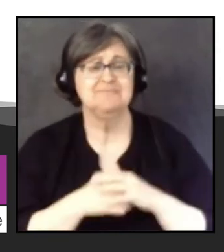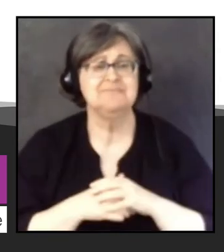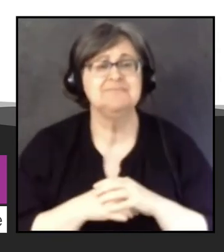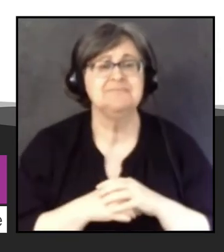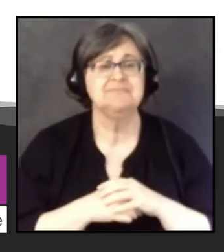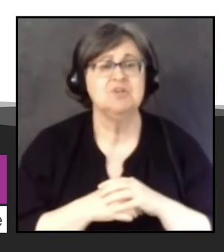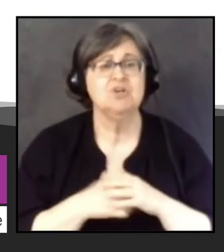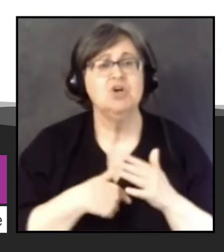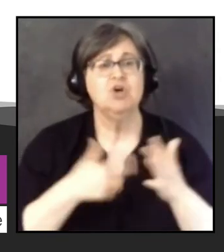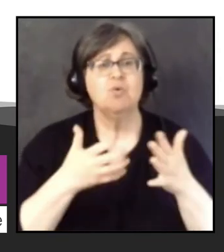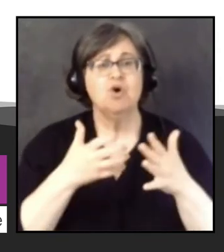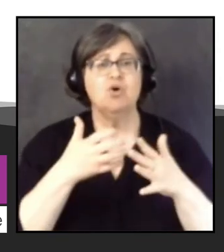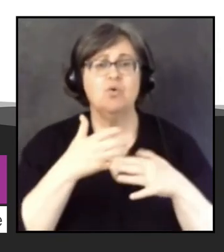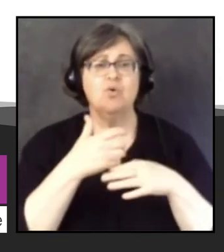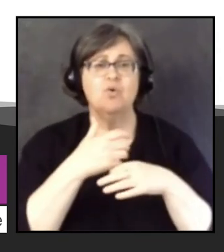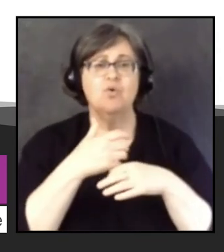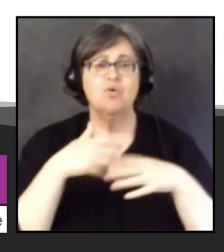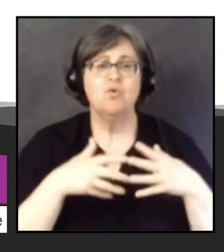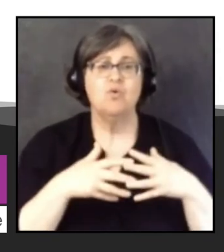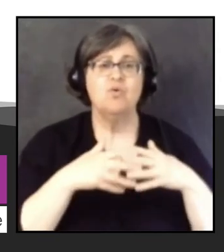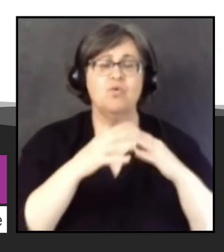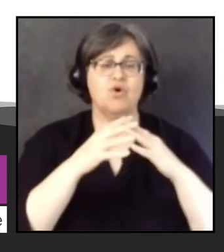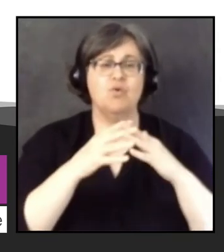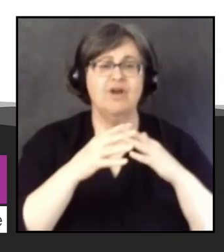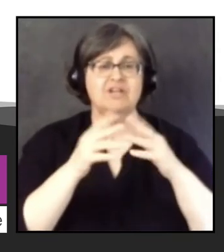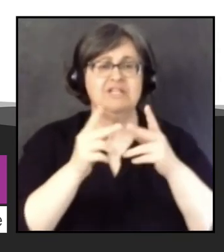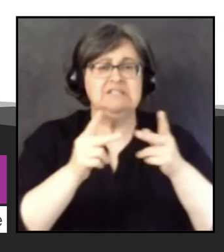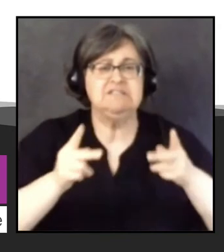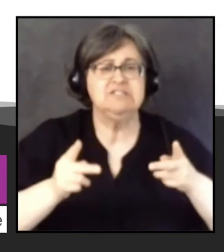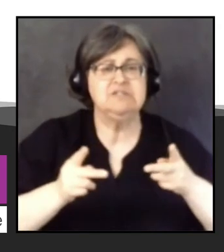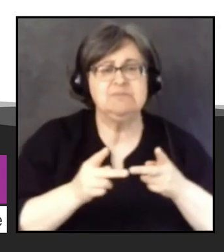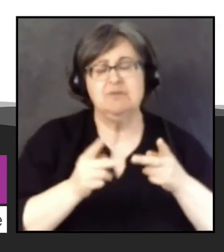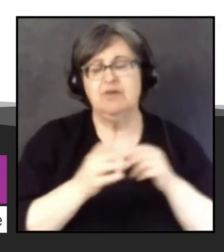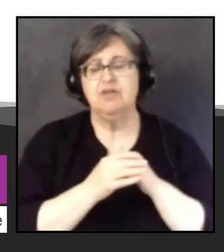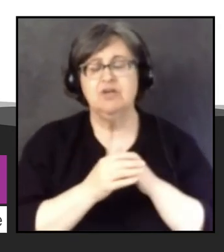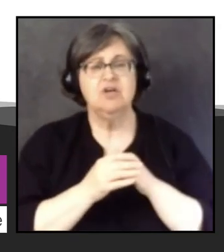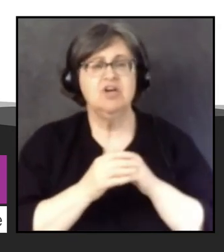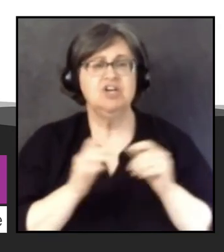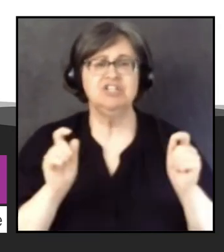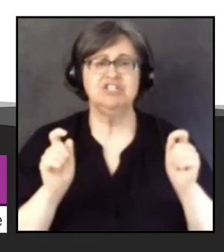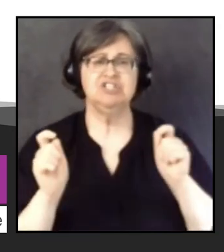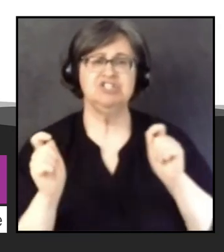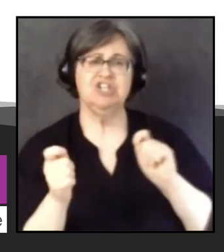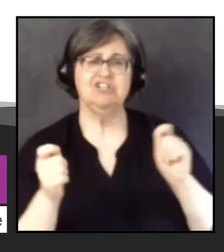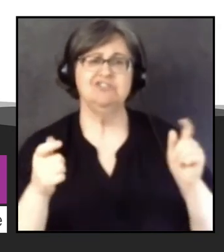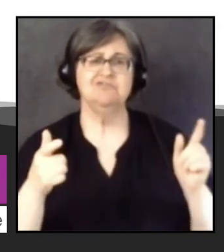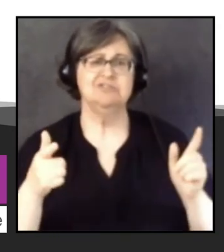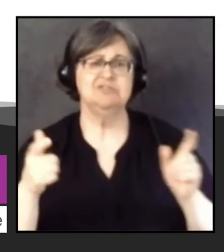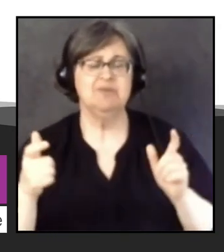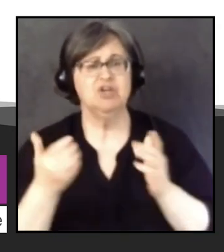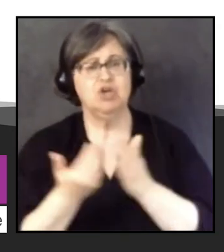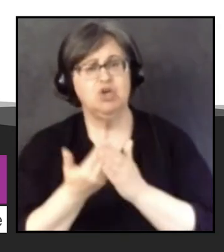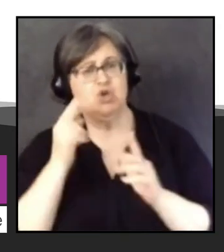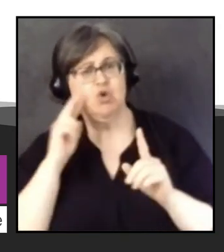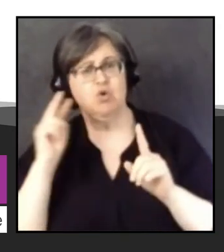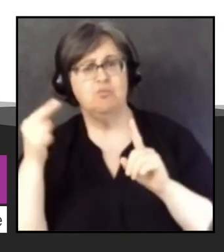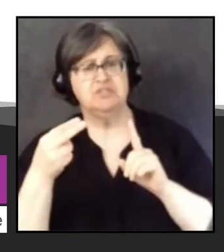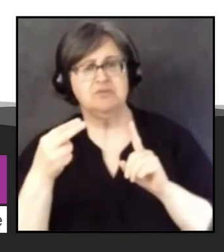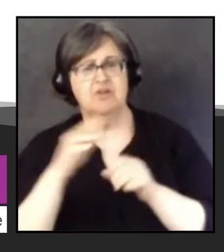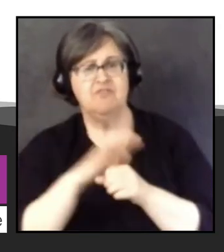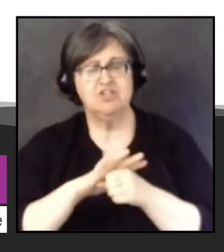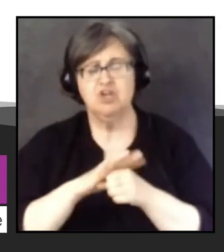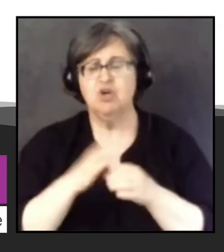We wanted to create a station, a change of pace, a new perspective of the neighborhood, and create an encounter with